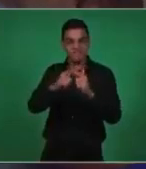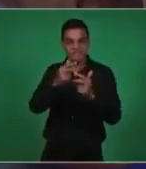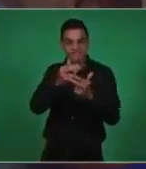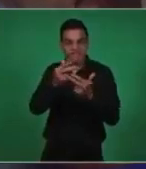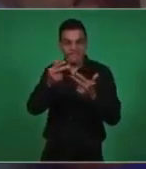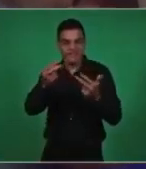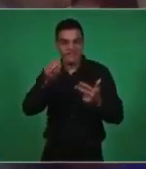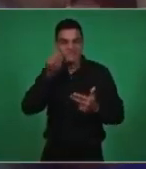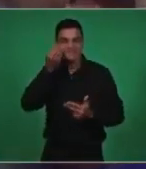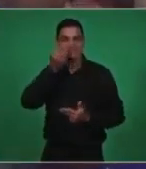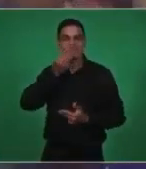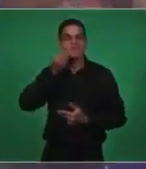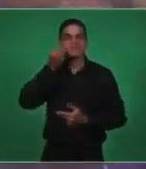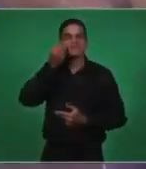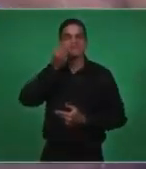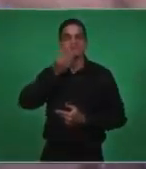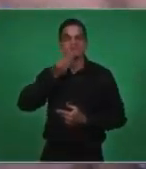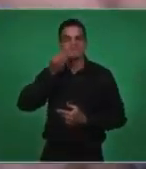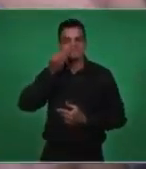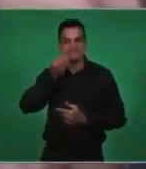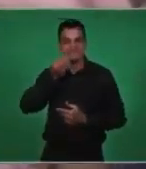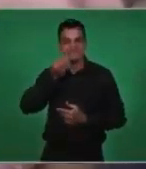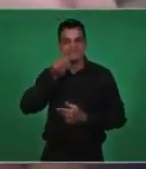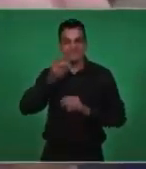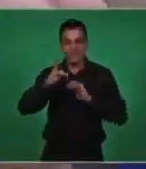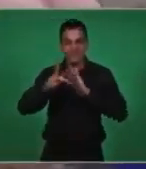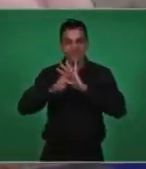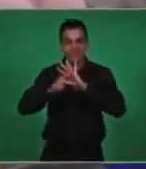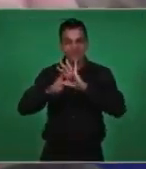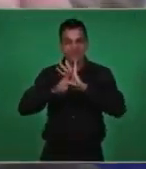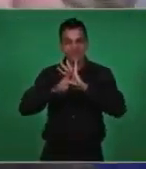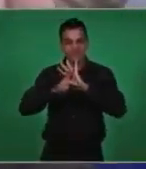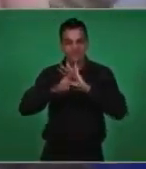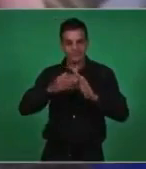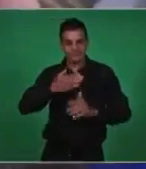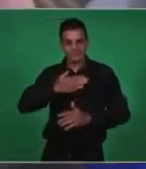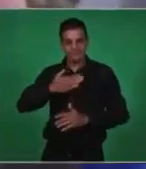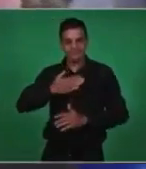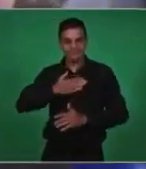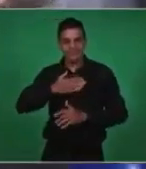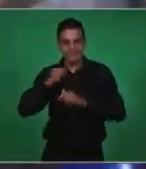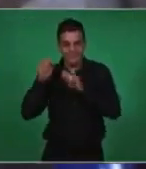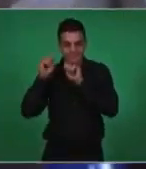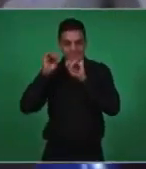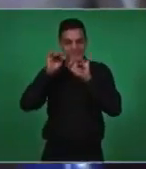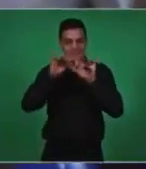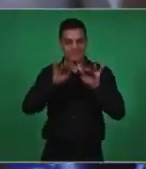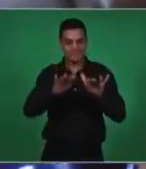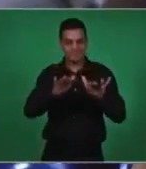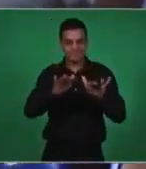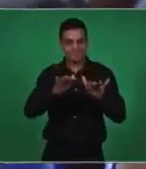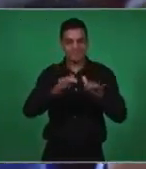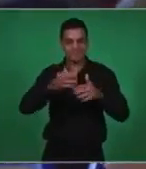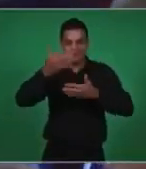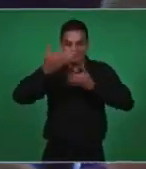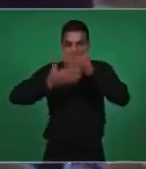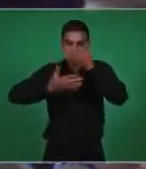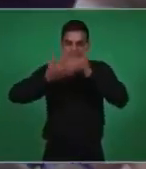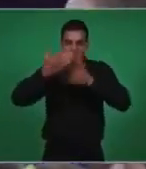a slice, a special slice of the living bread that comes down from